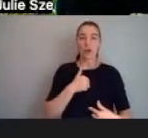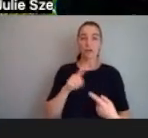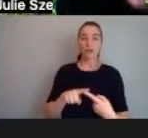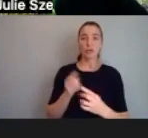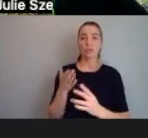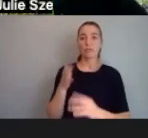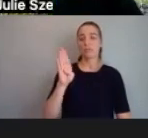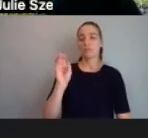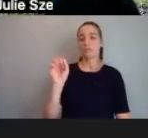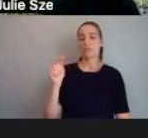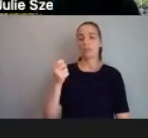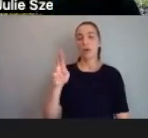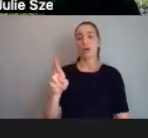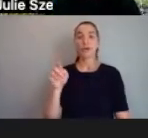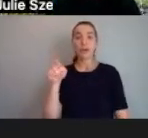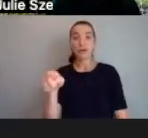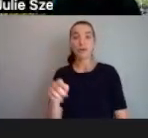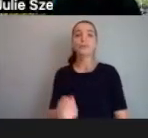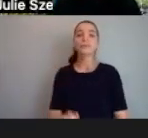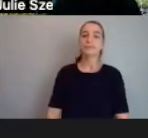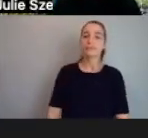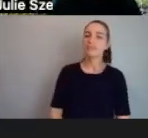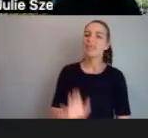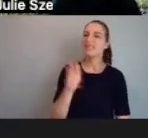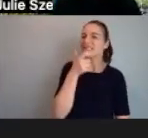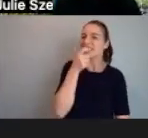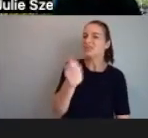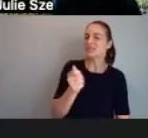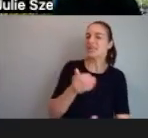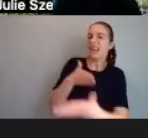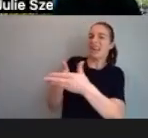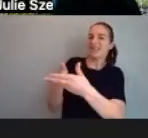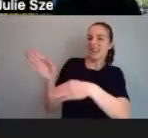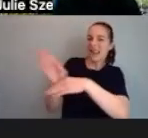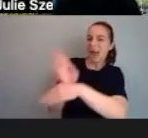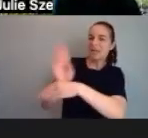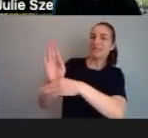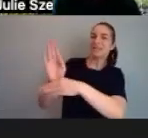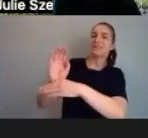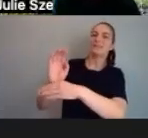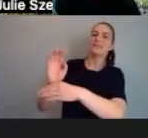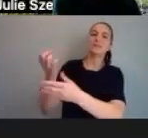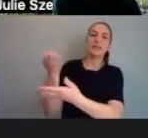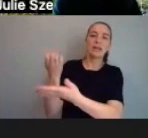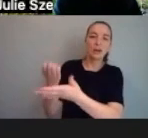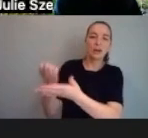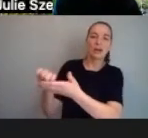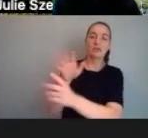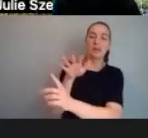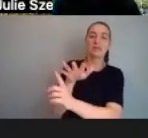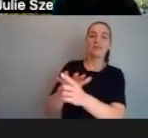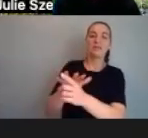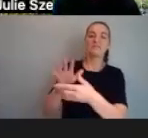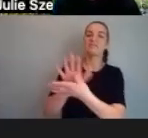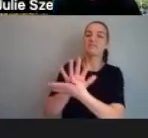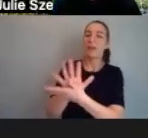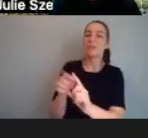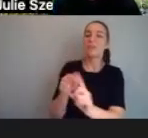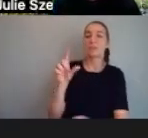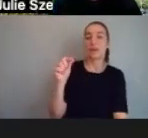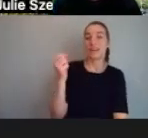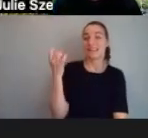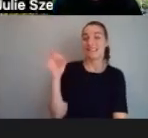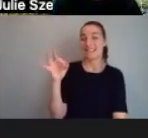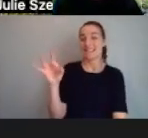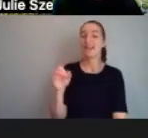-capitalist film from 2018 by, um, Boots, uh, directed by Boots Riley. Um, and the center